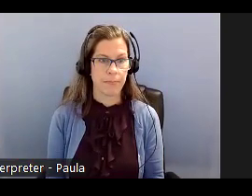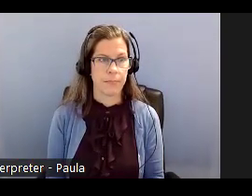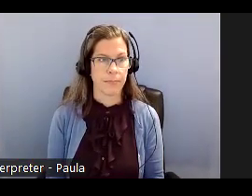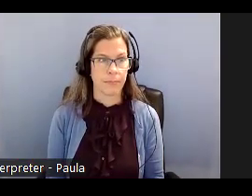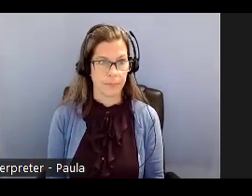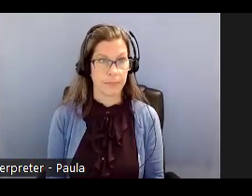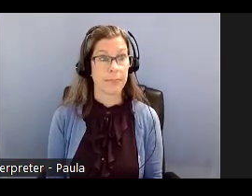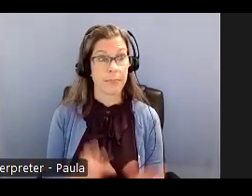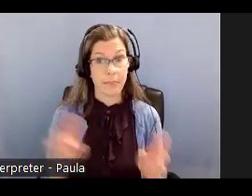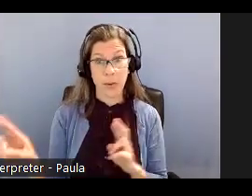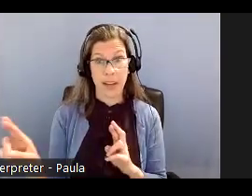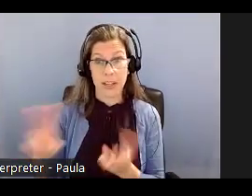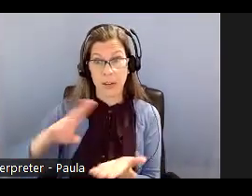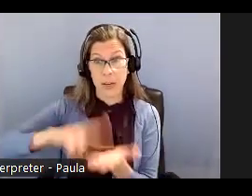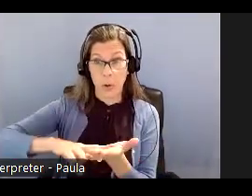So getting ready to enroll,